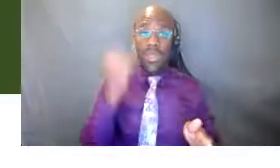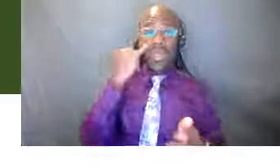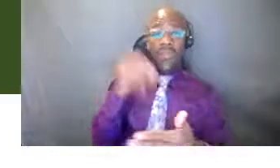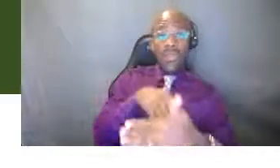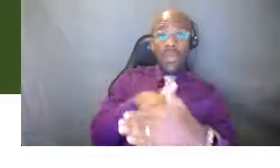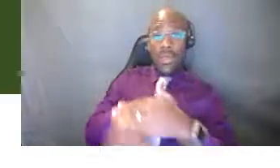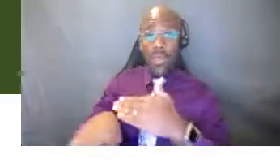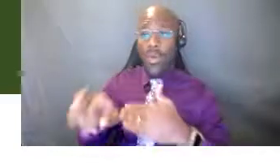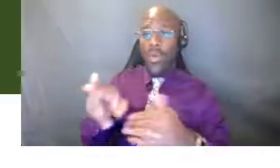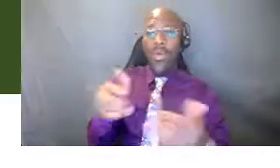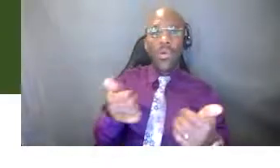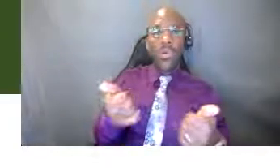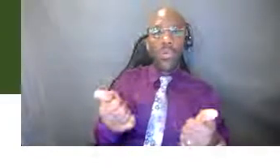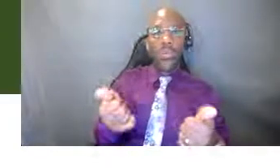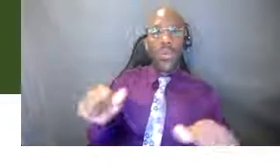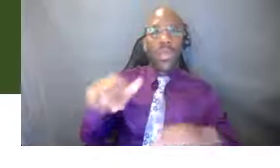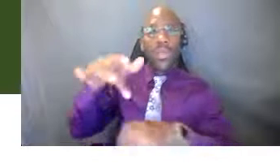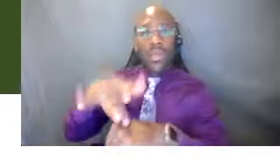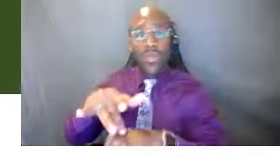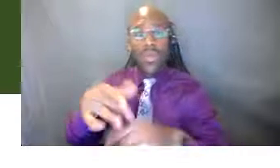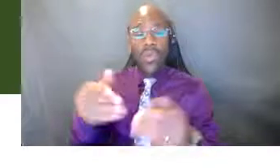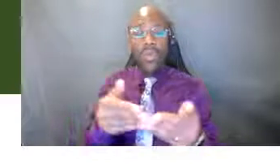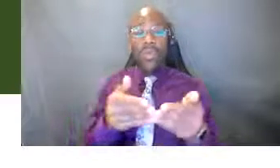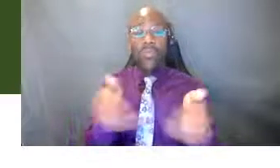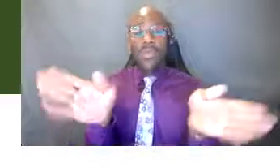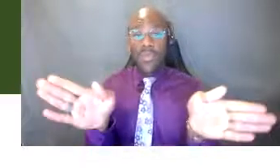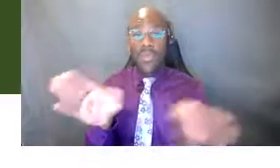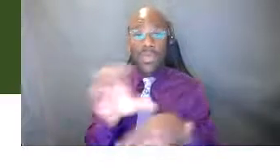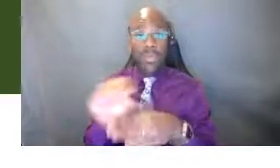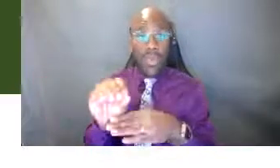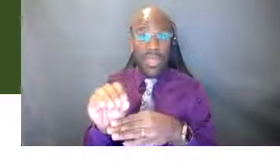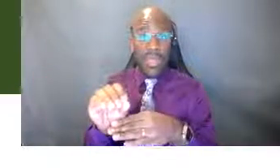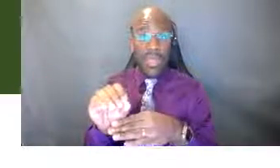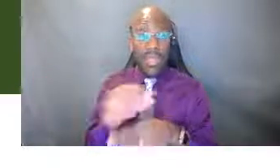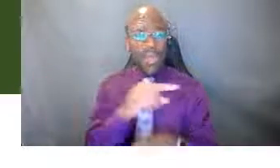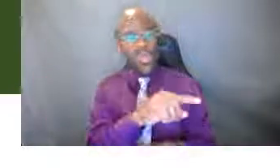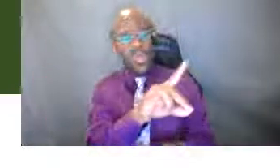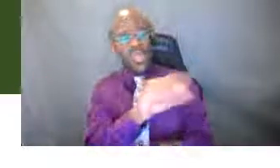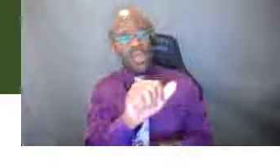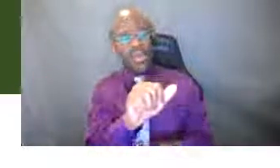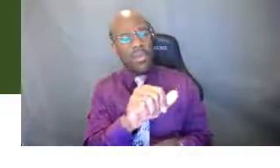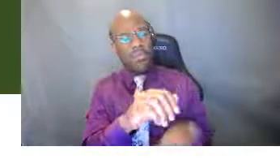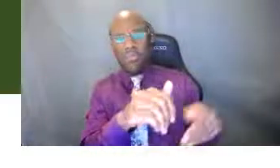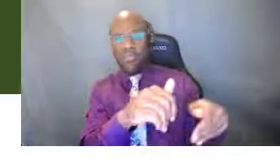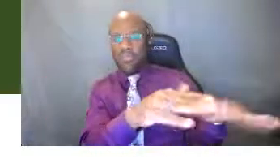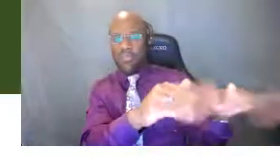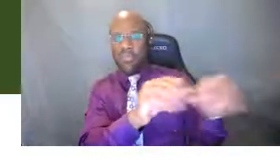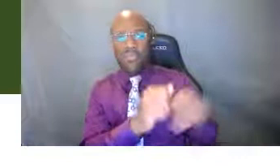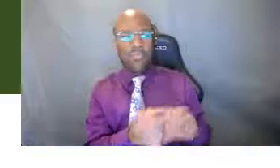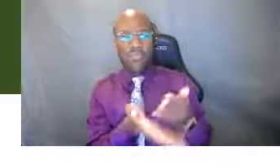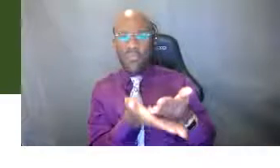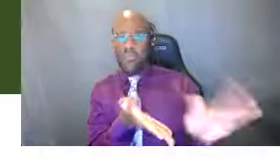discriminate against a person because of their disability. In addition to not being able to